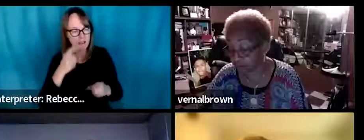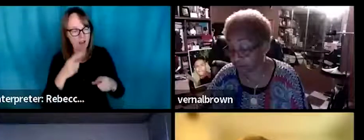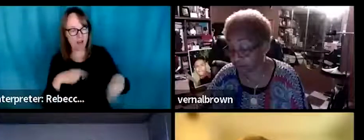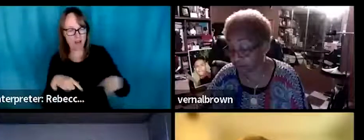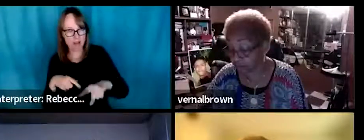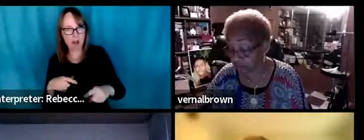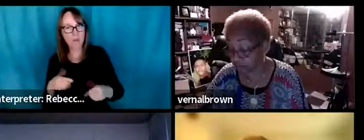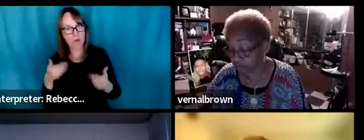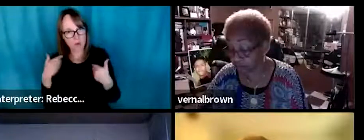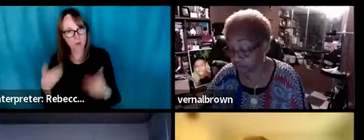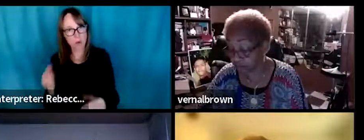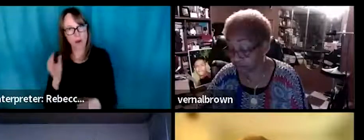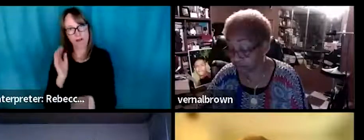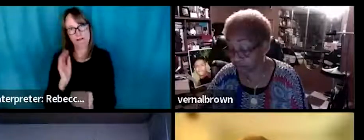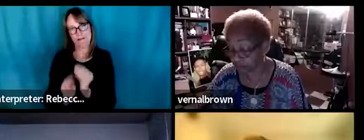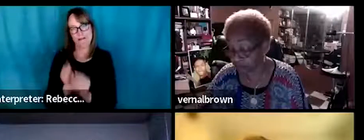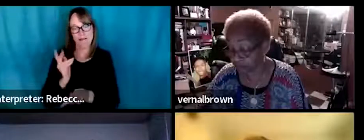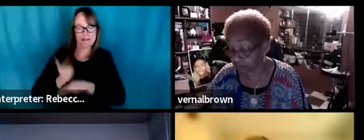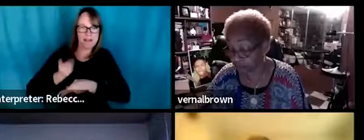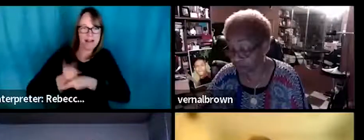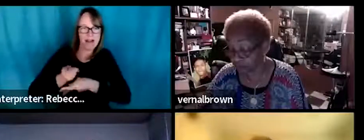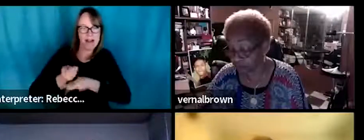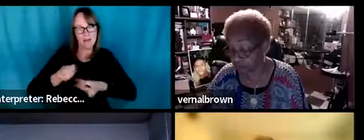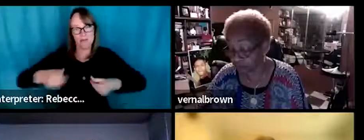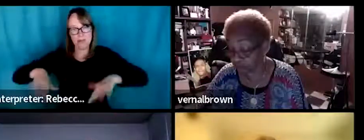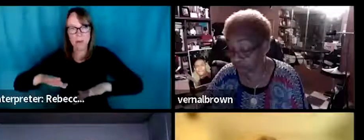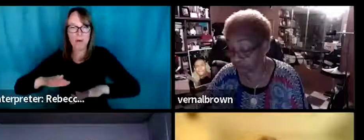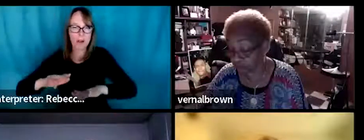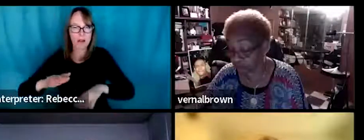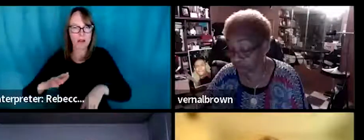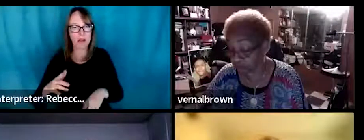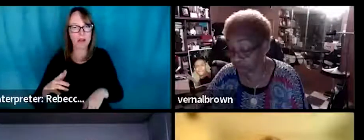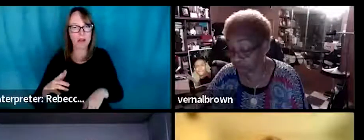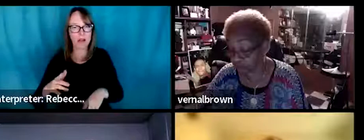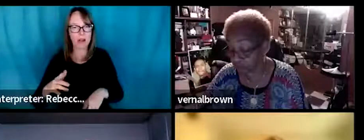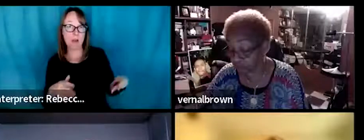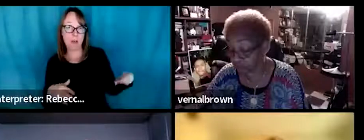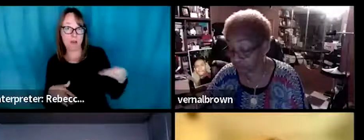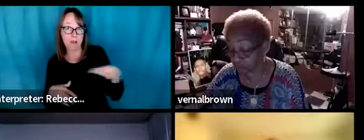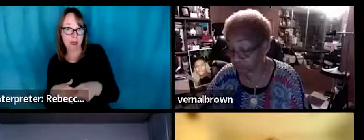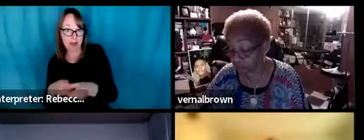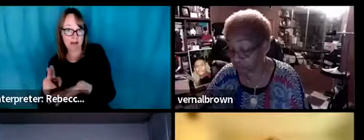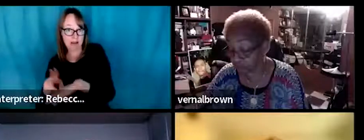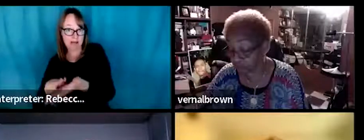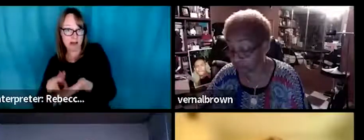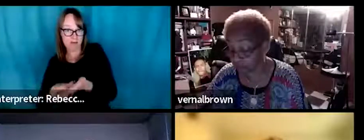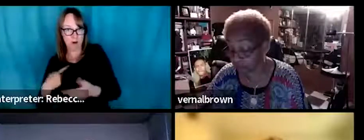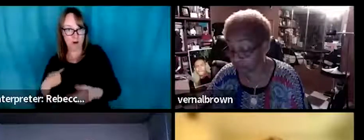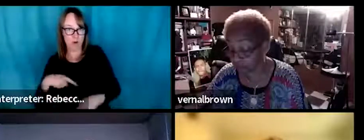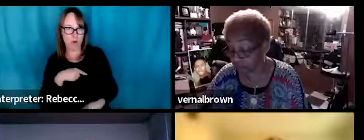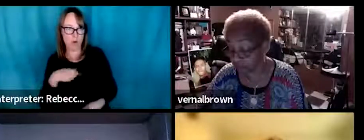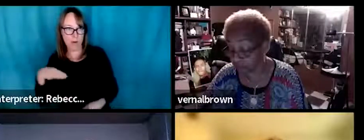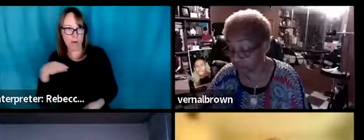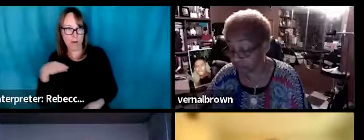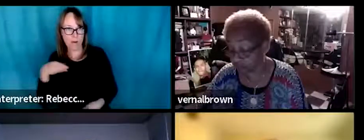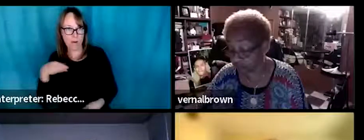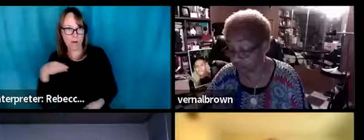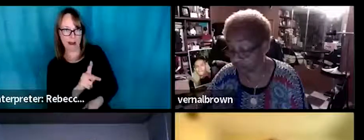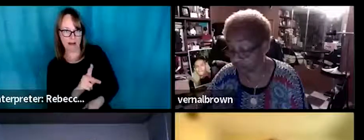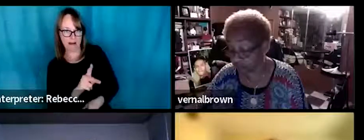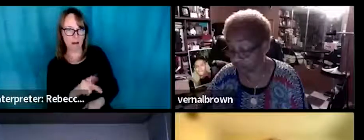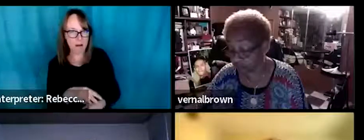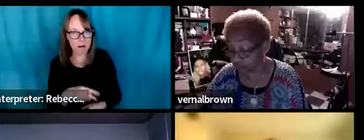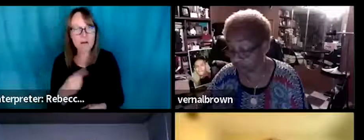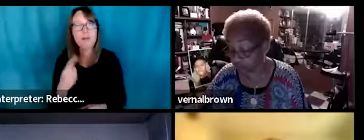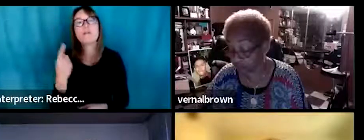them. This was brought to the committee. The committee had questions concerning the cost of this contract. And